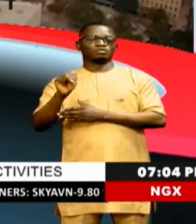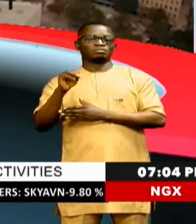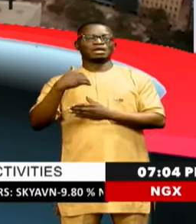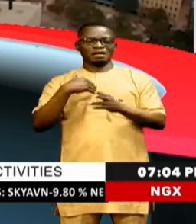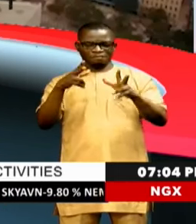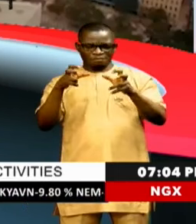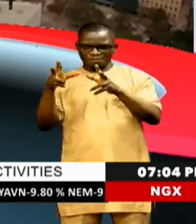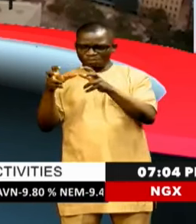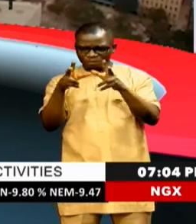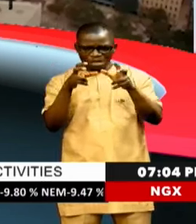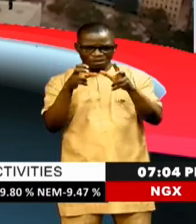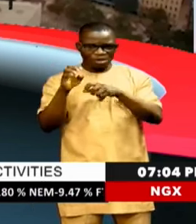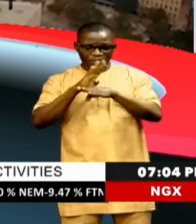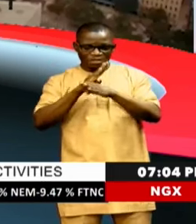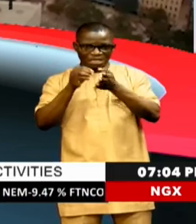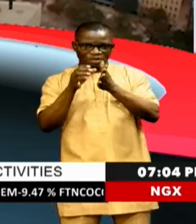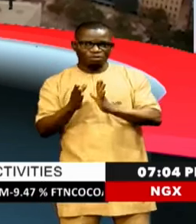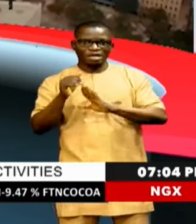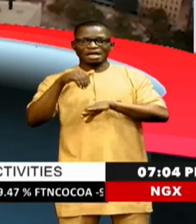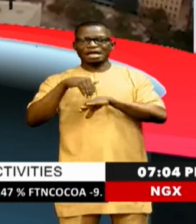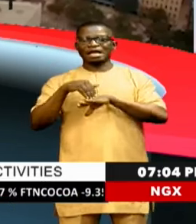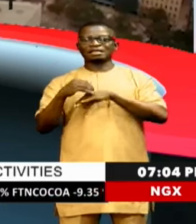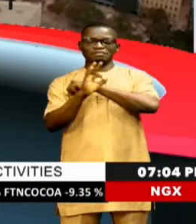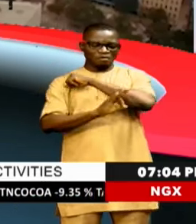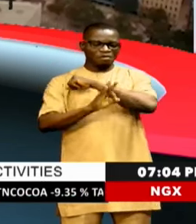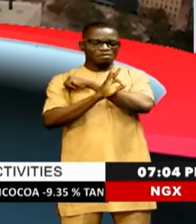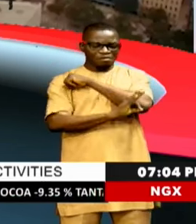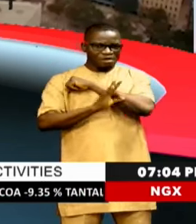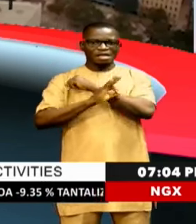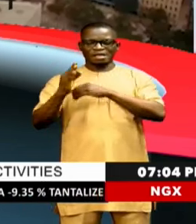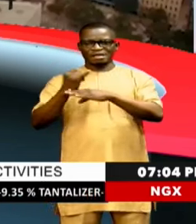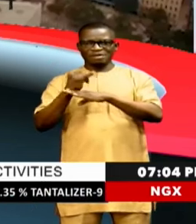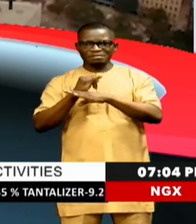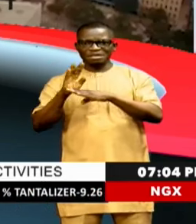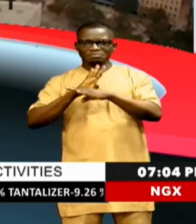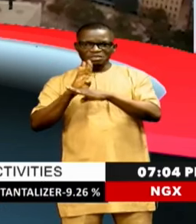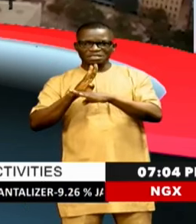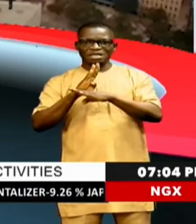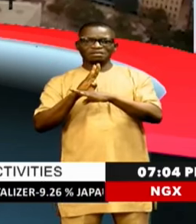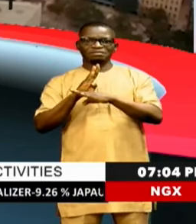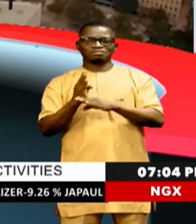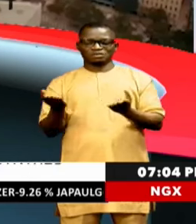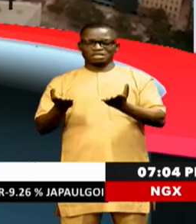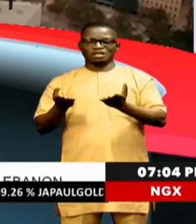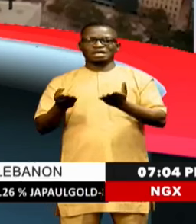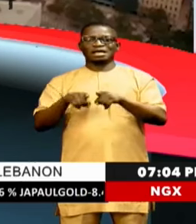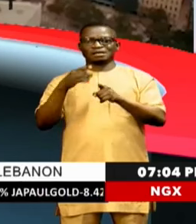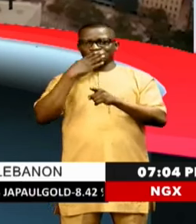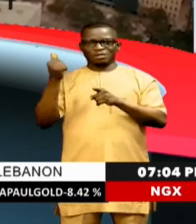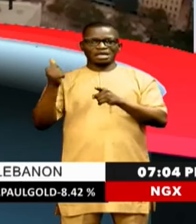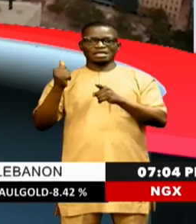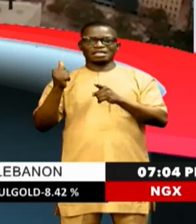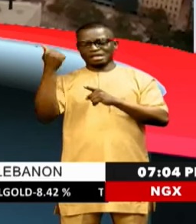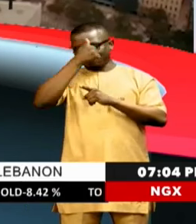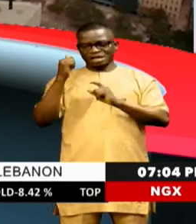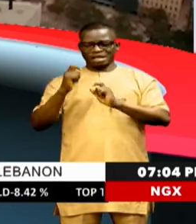attracted major investments at the Foreign Investment Network deal Rome and Forbes Best of Africa Award held in